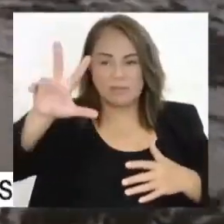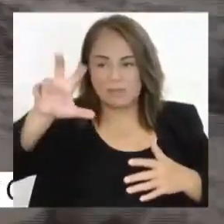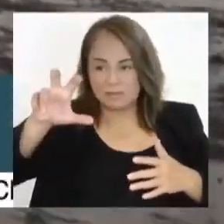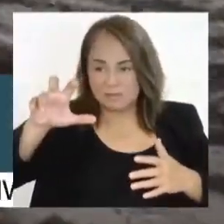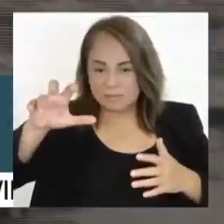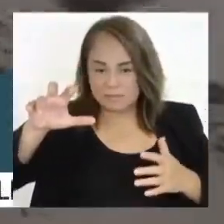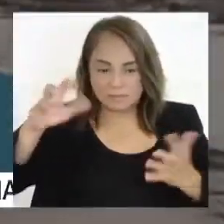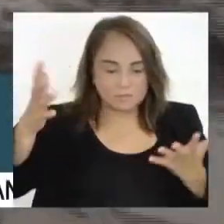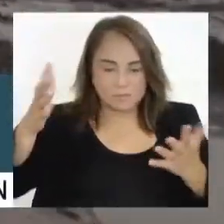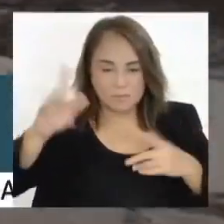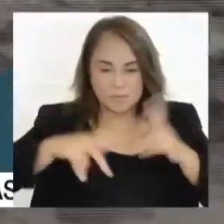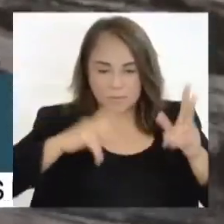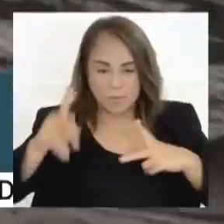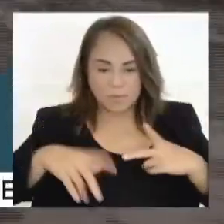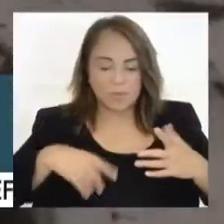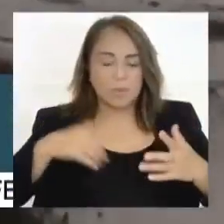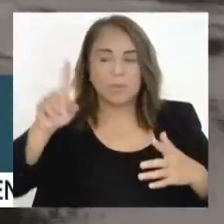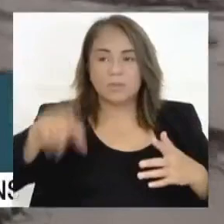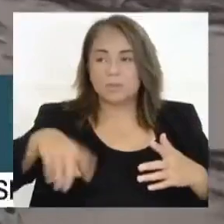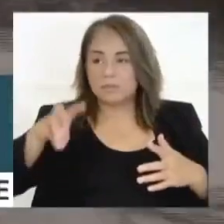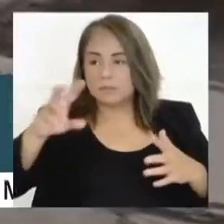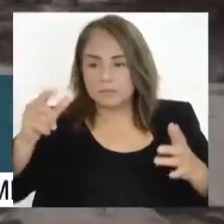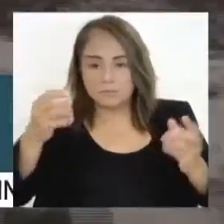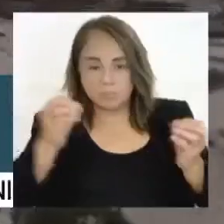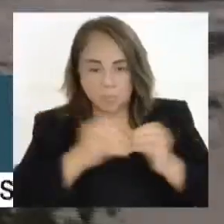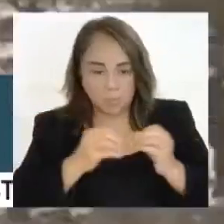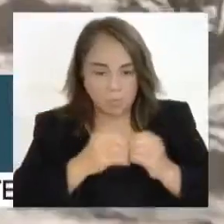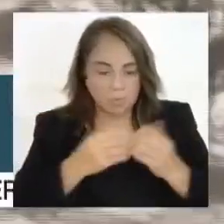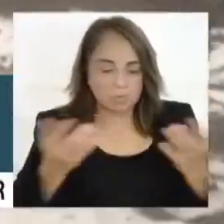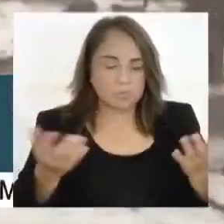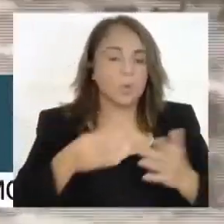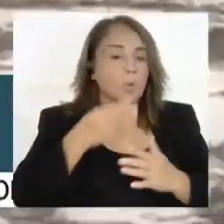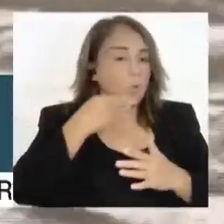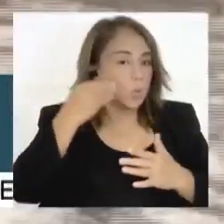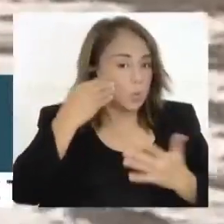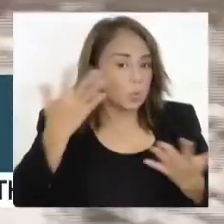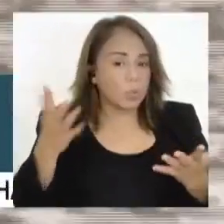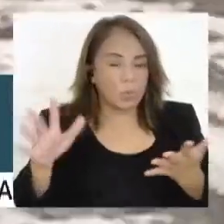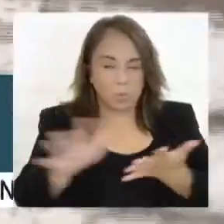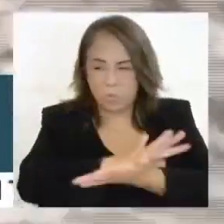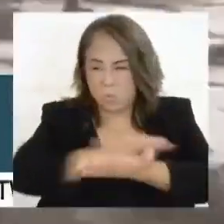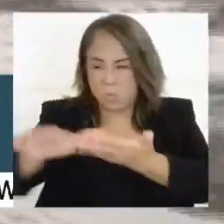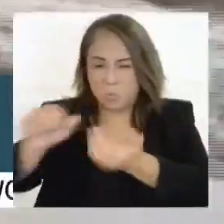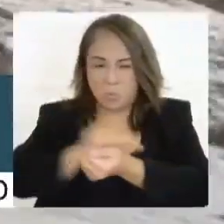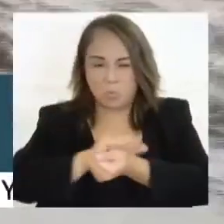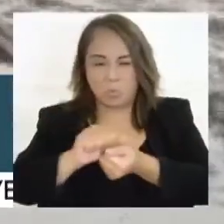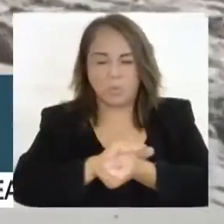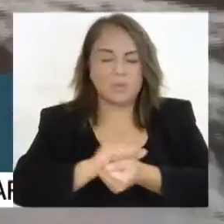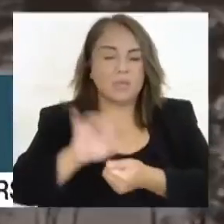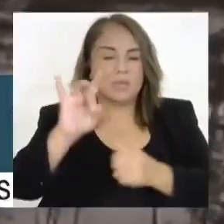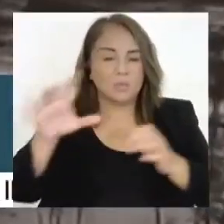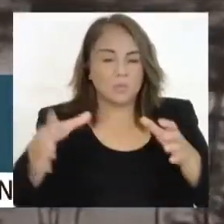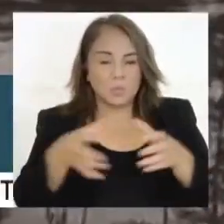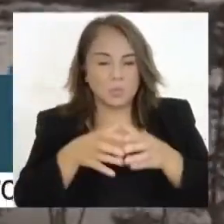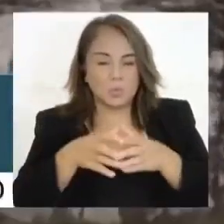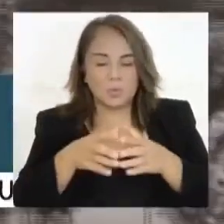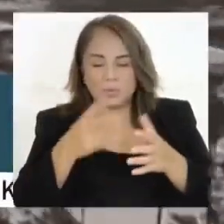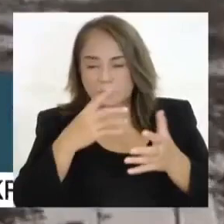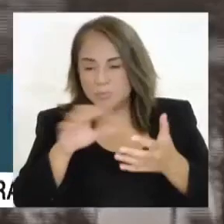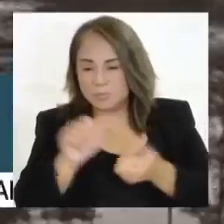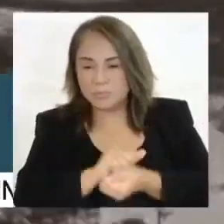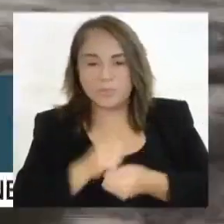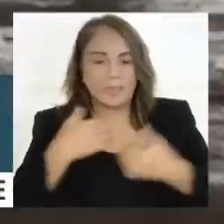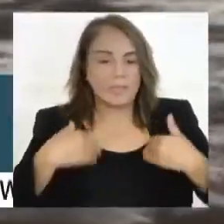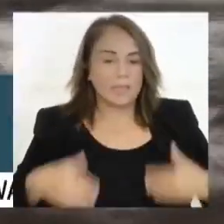than 1,600 others. Thousands of homes were wiped out, while aid groups warn of damage to healthcare facilities